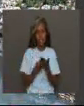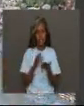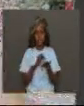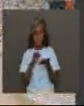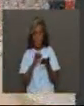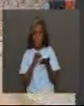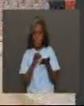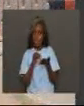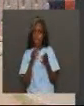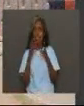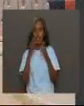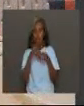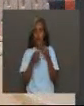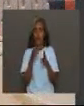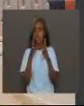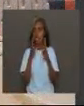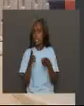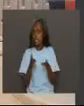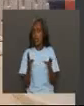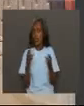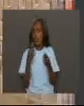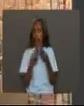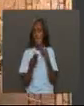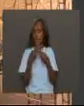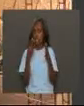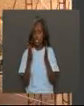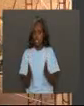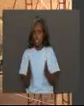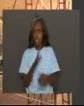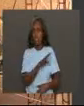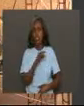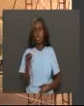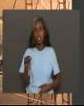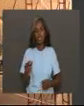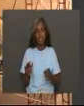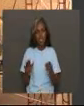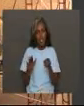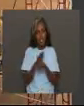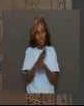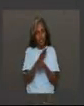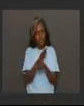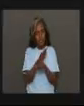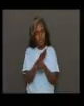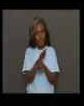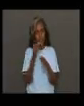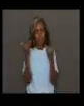studied throughout history by mathematicians and innovative thinkers.